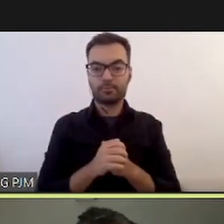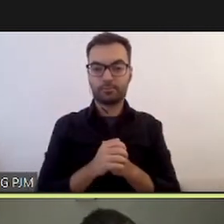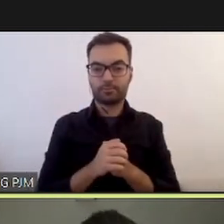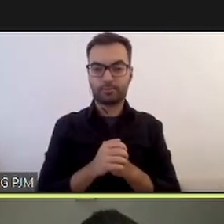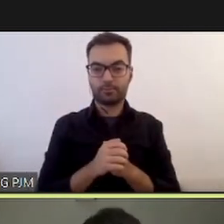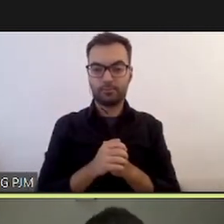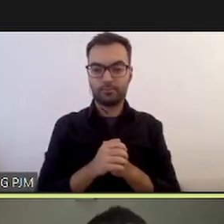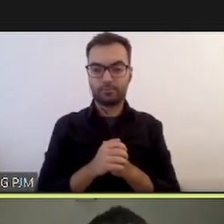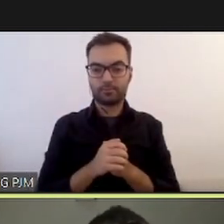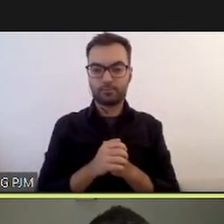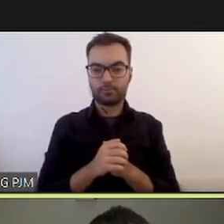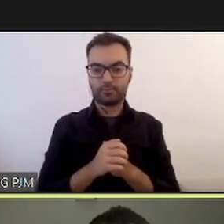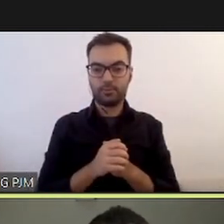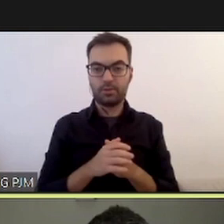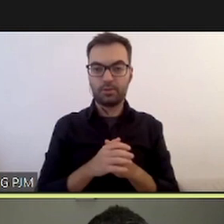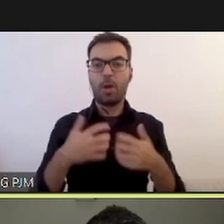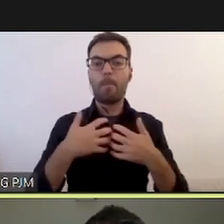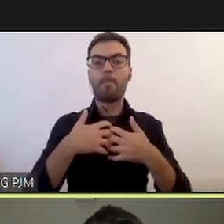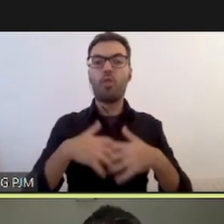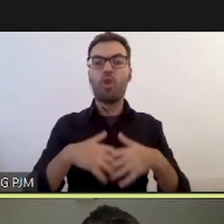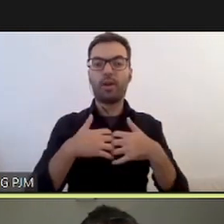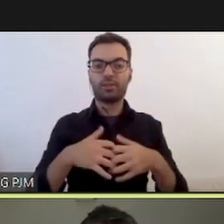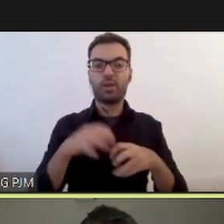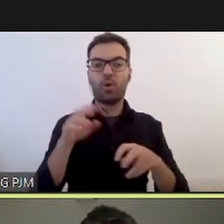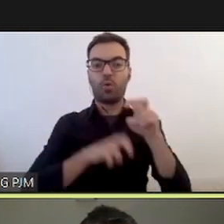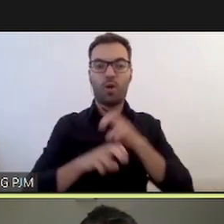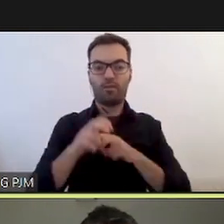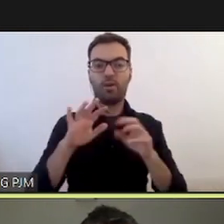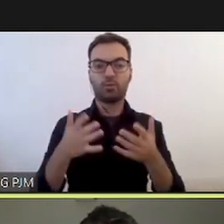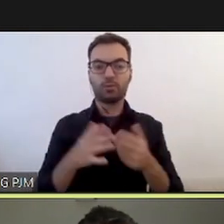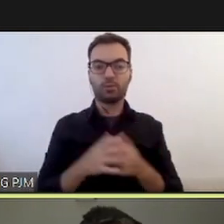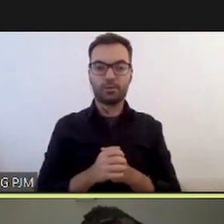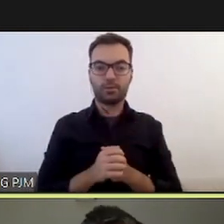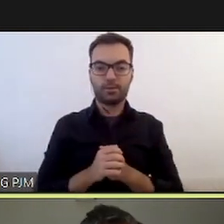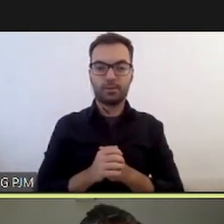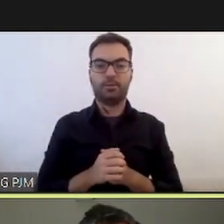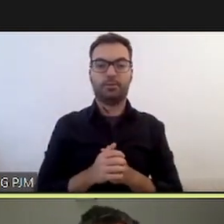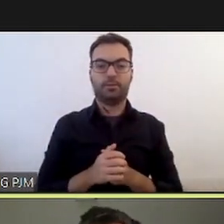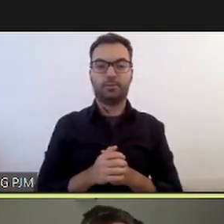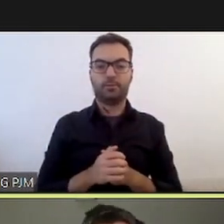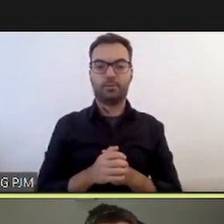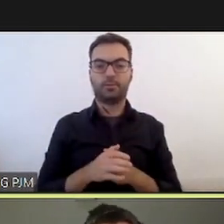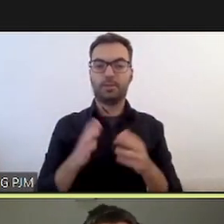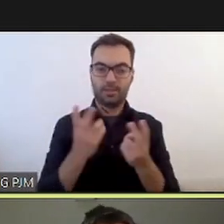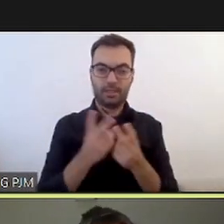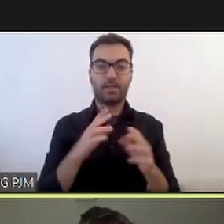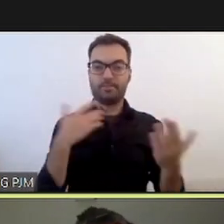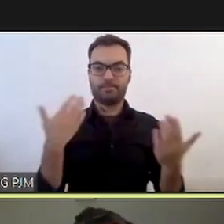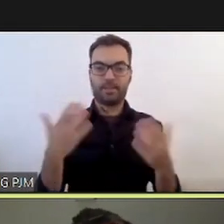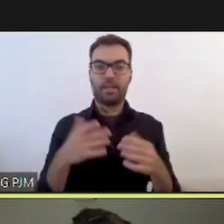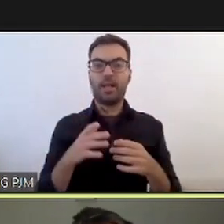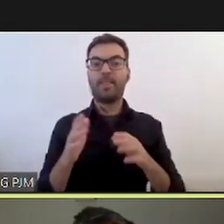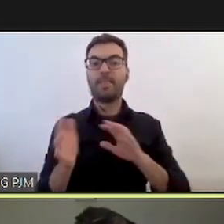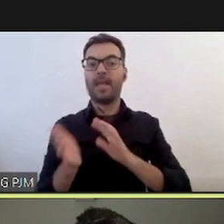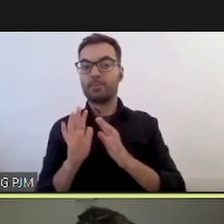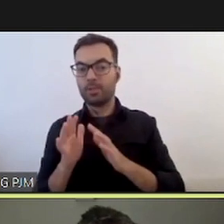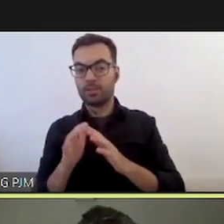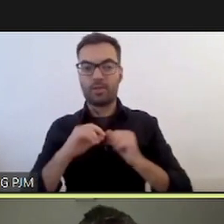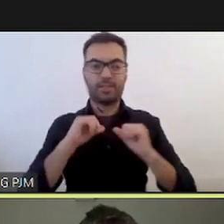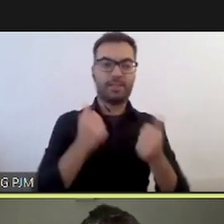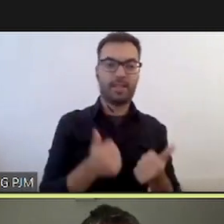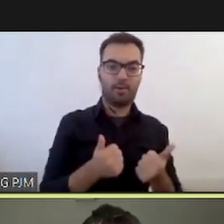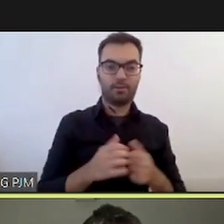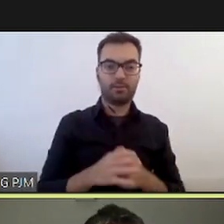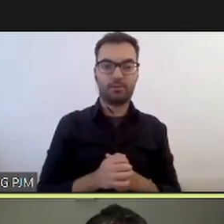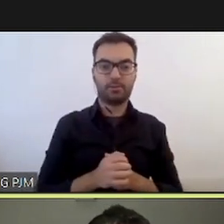the motor impairment. So the same temporary and permanent